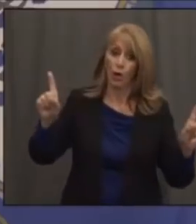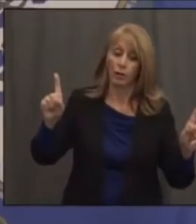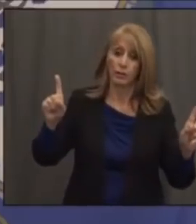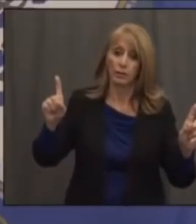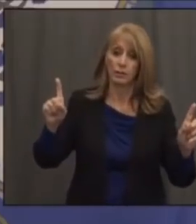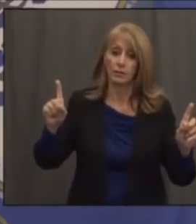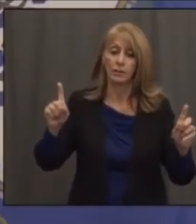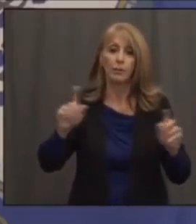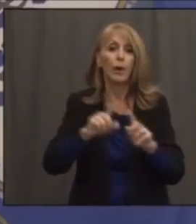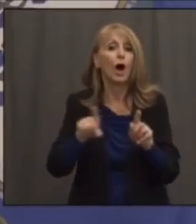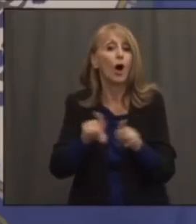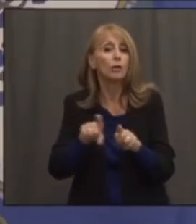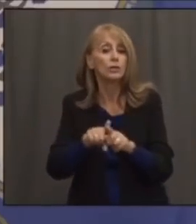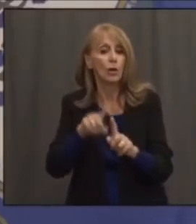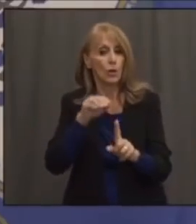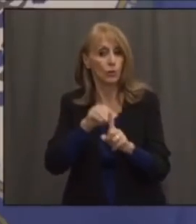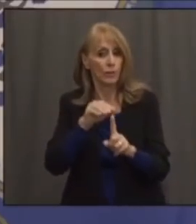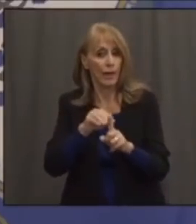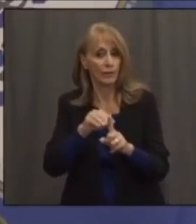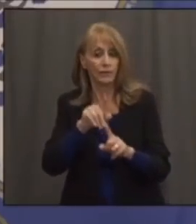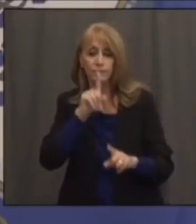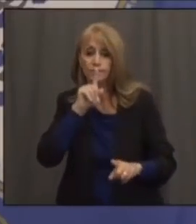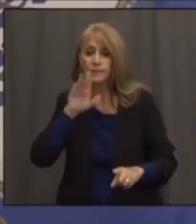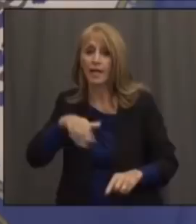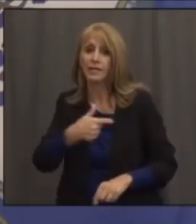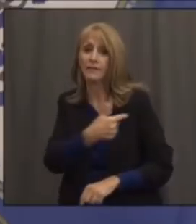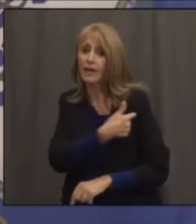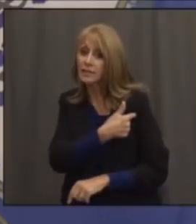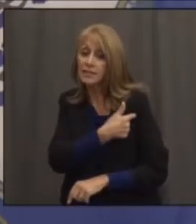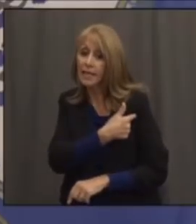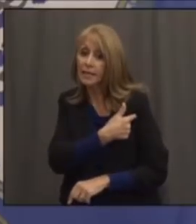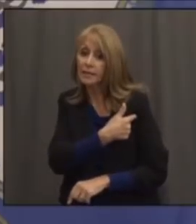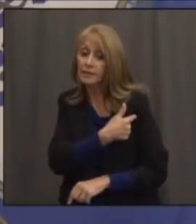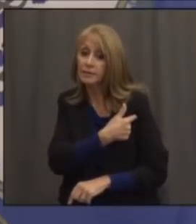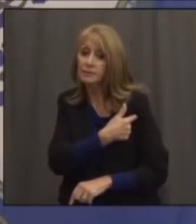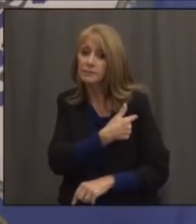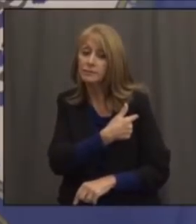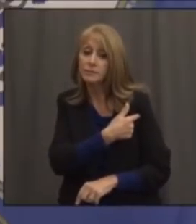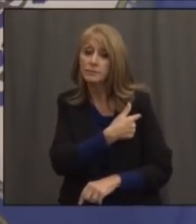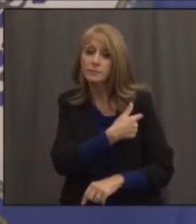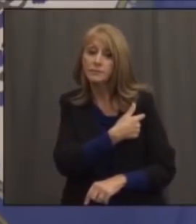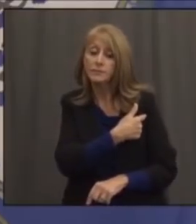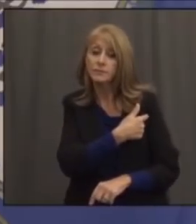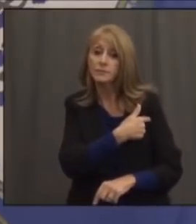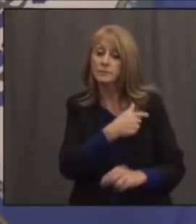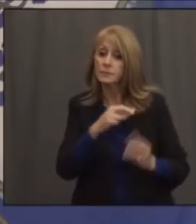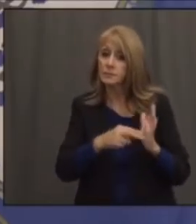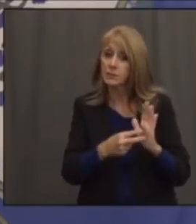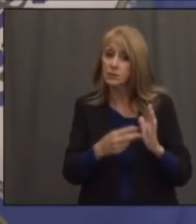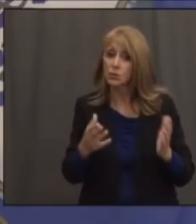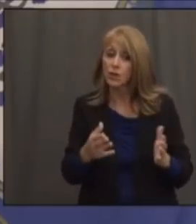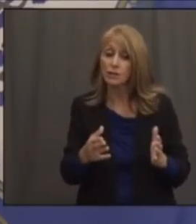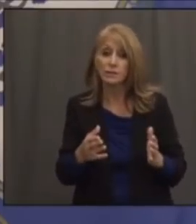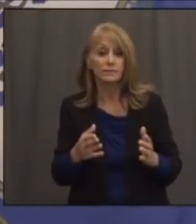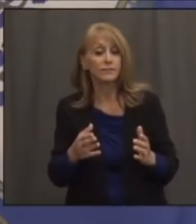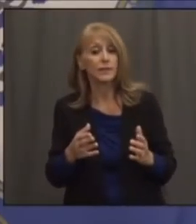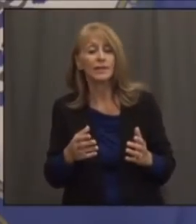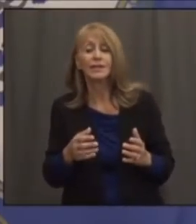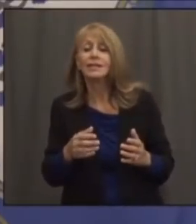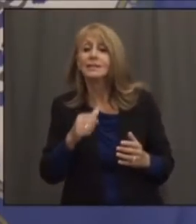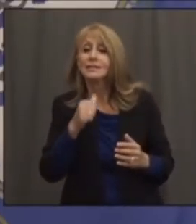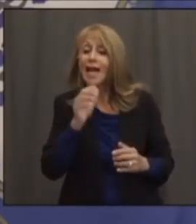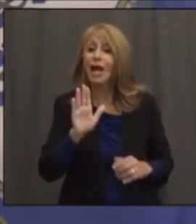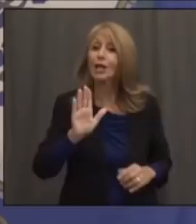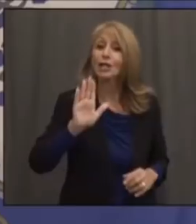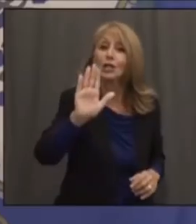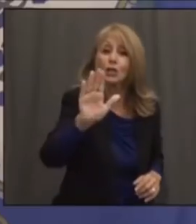it's a reminder that if you're not vaccinated, as Scott just said so eloquently, it's not maybe a matter of your own risk